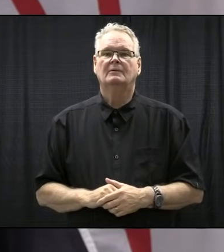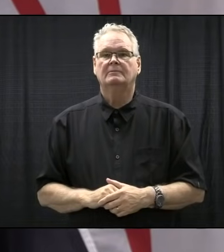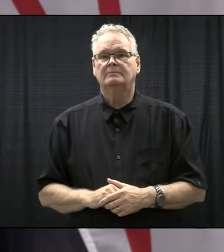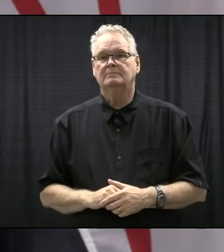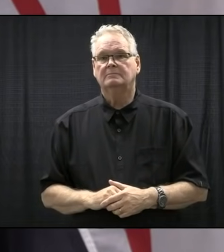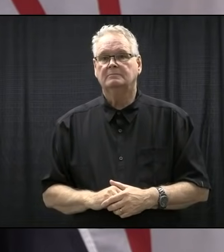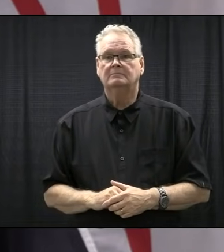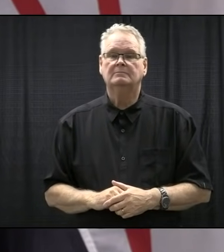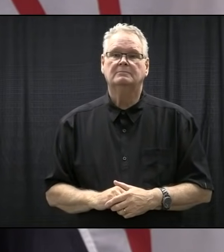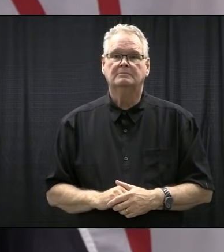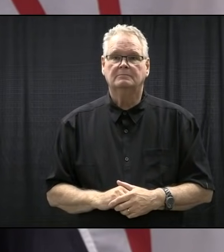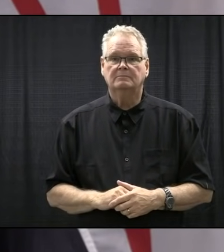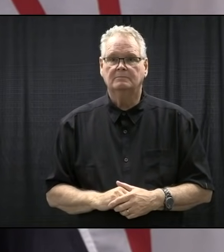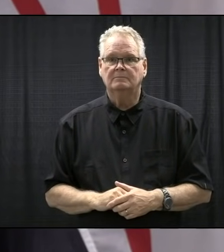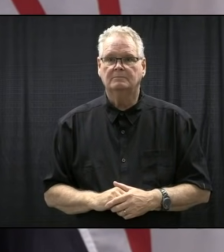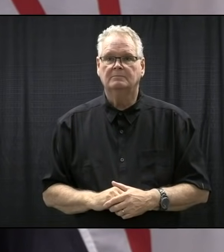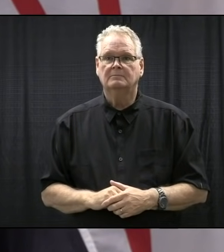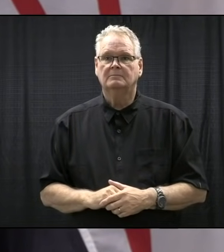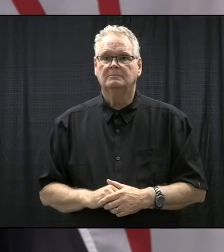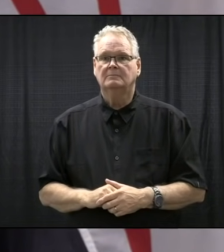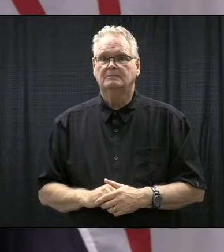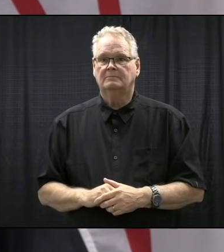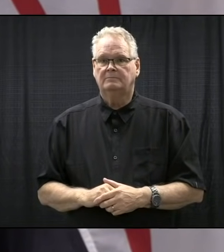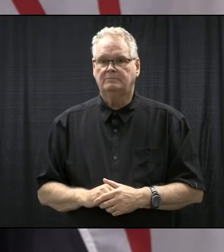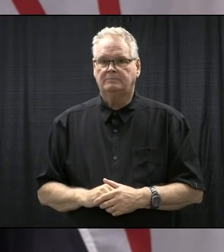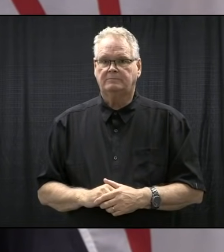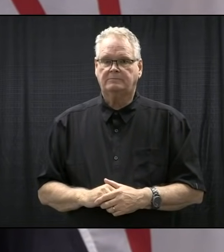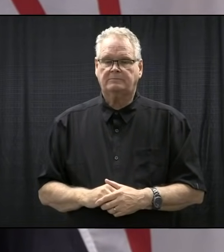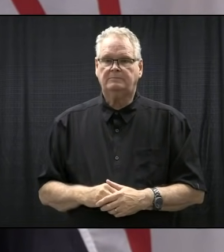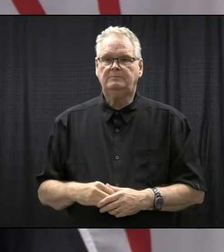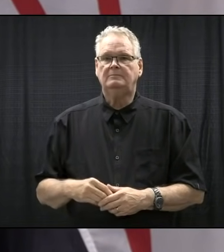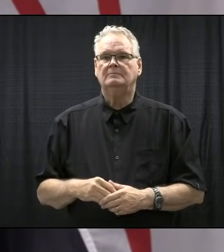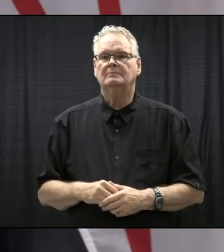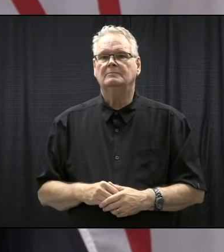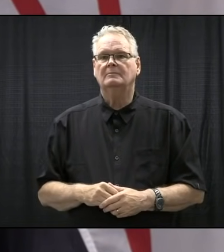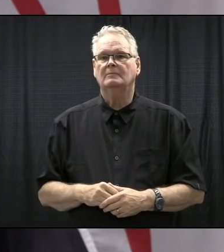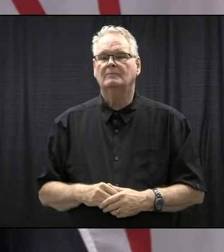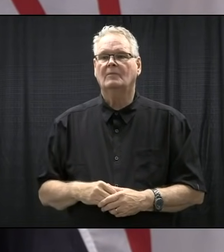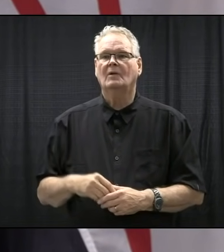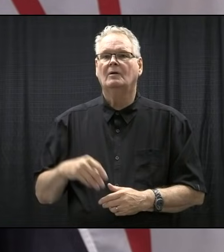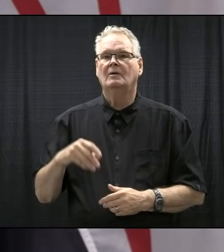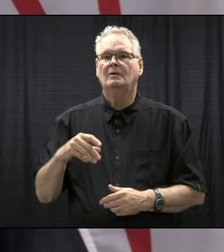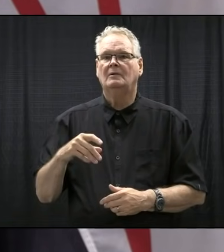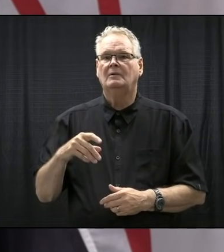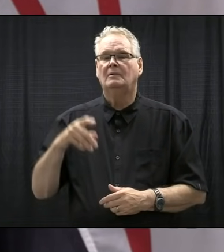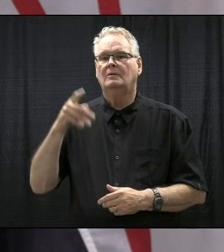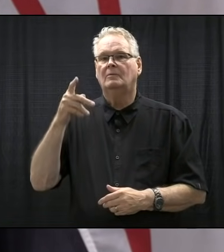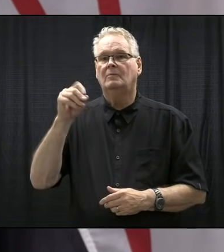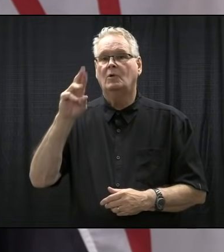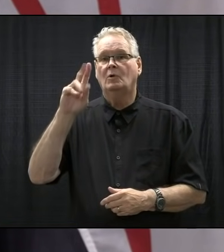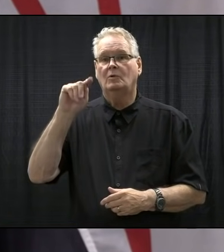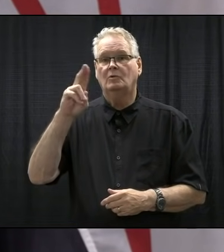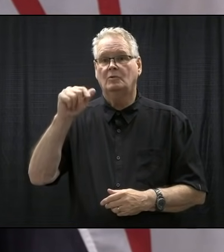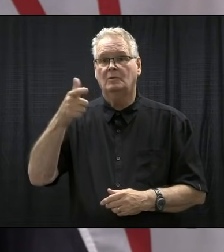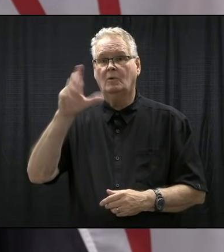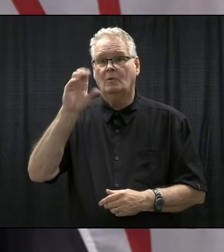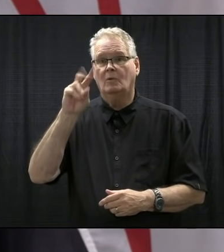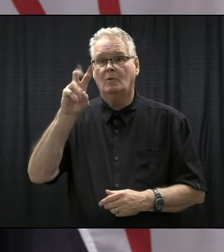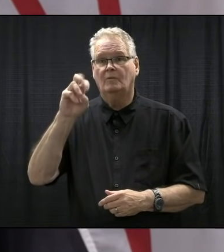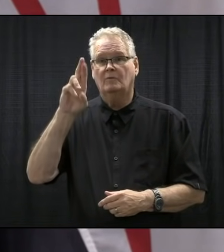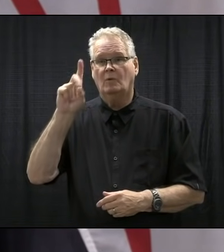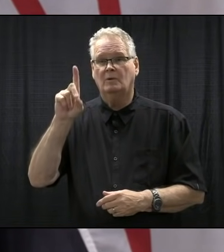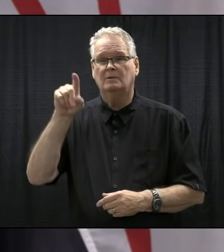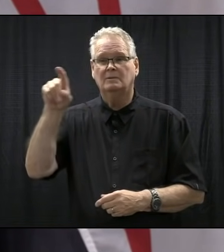at 283 Portugal Cove Road in St. John's on Thursday, August 12th, between